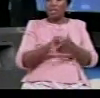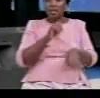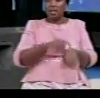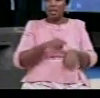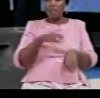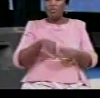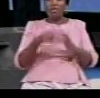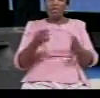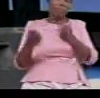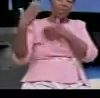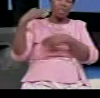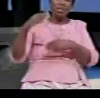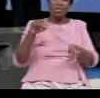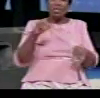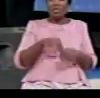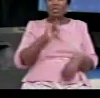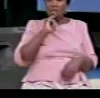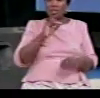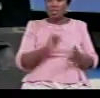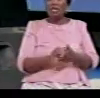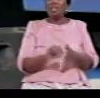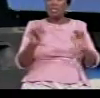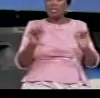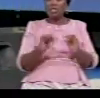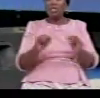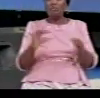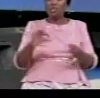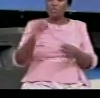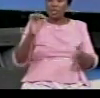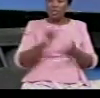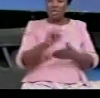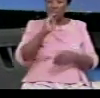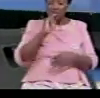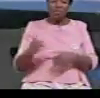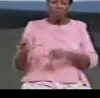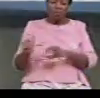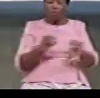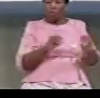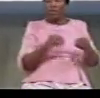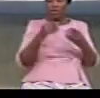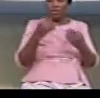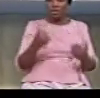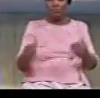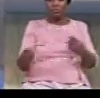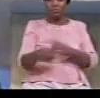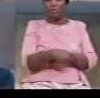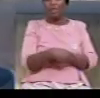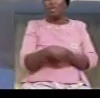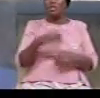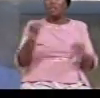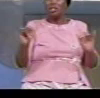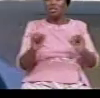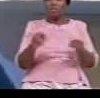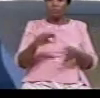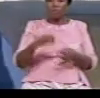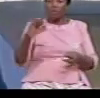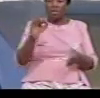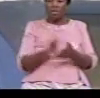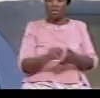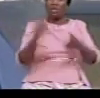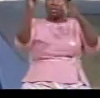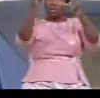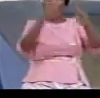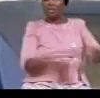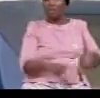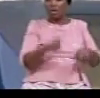Is that same Spirit that is moving today, the same Spirit that came